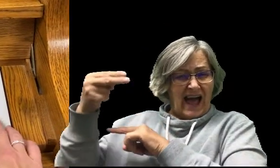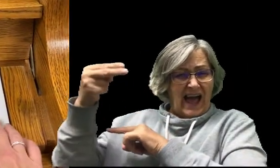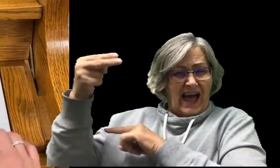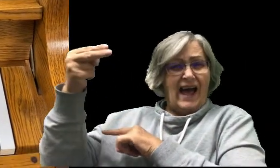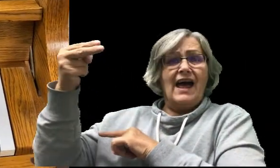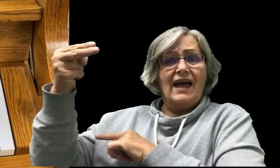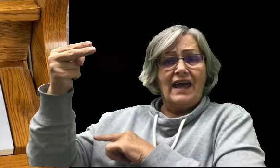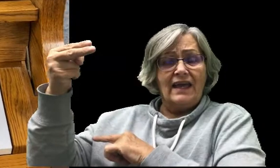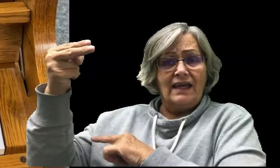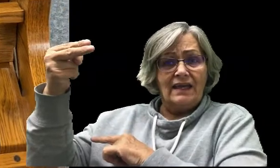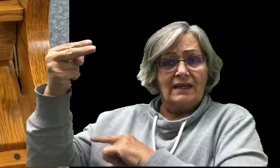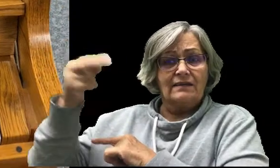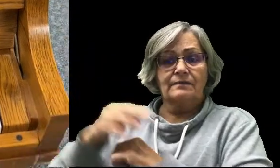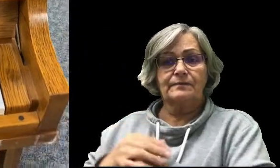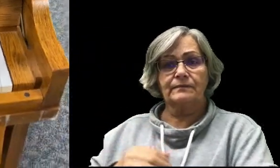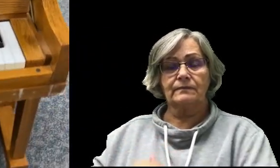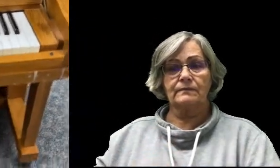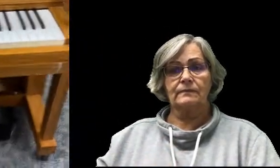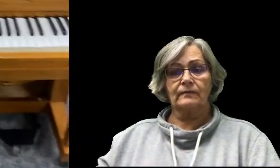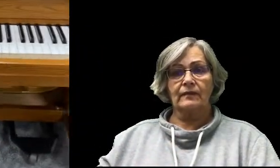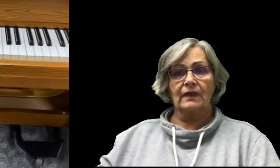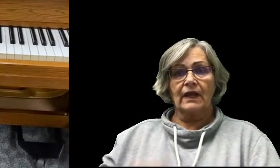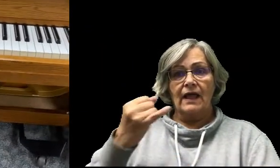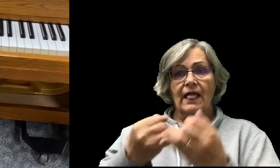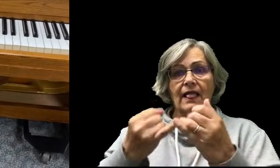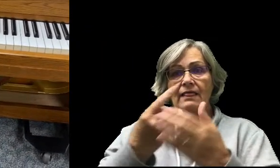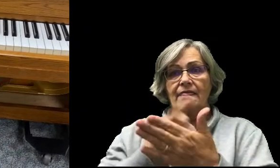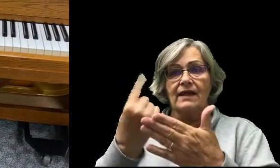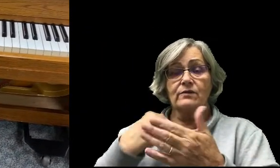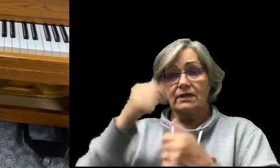those are so high. Last week, Mr.